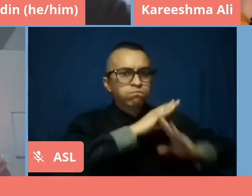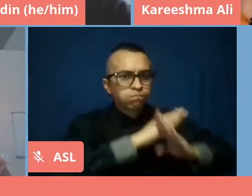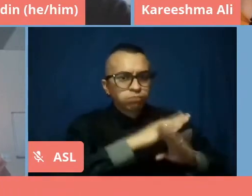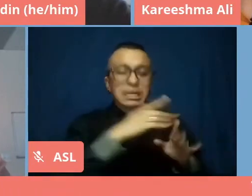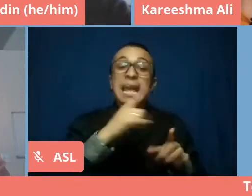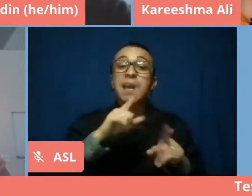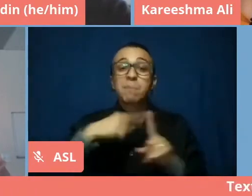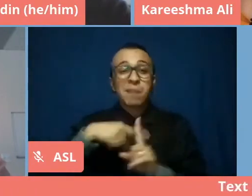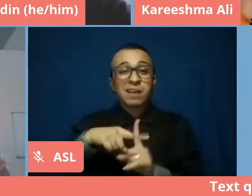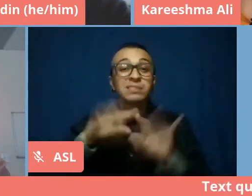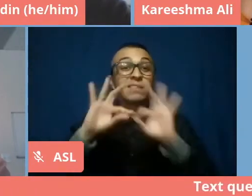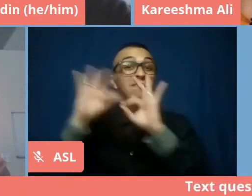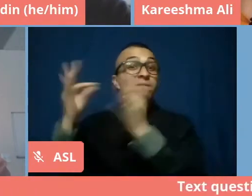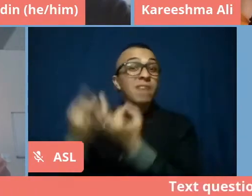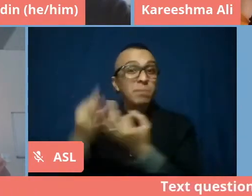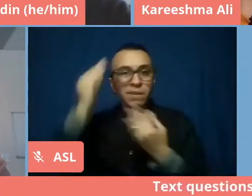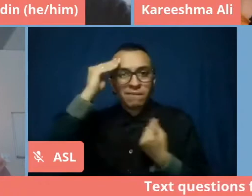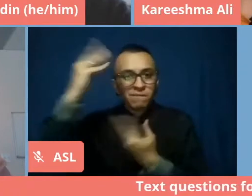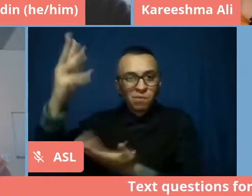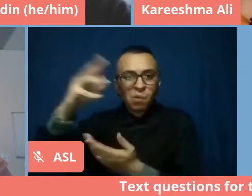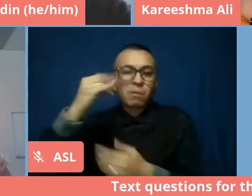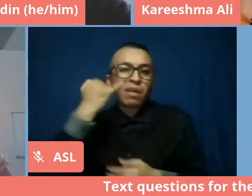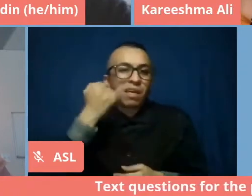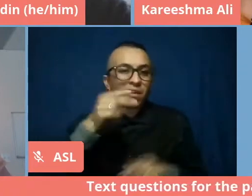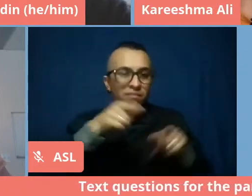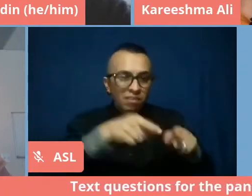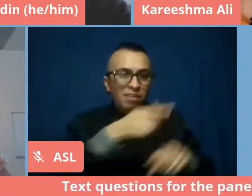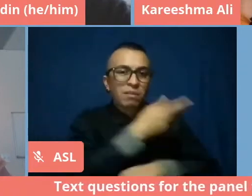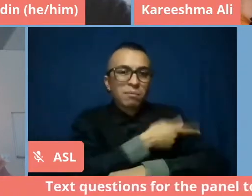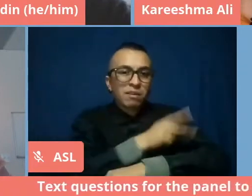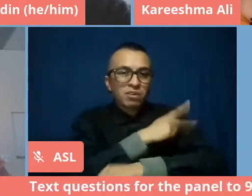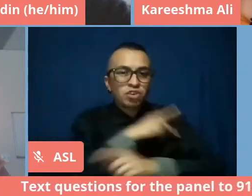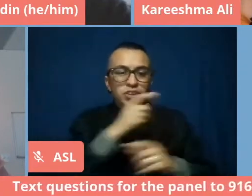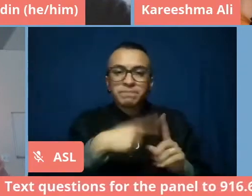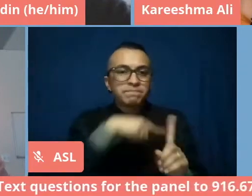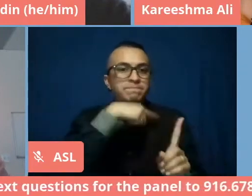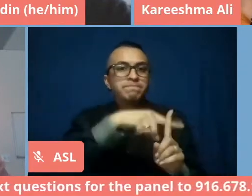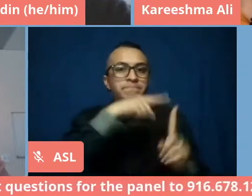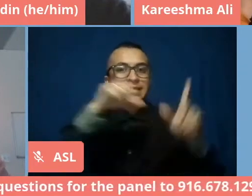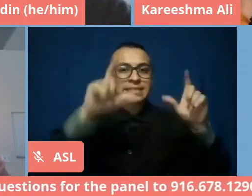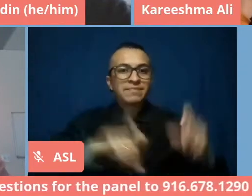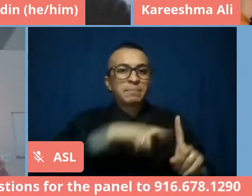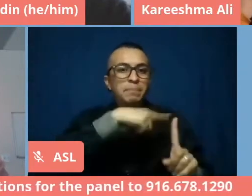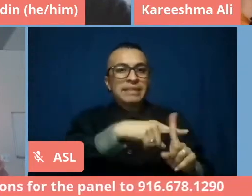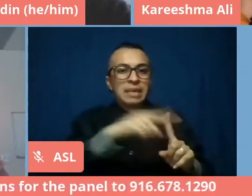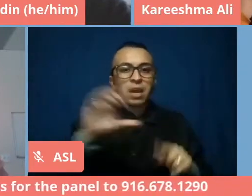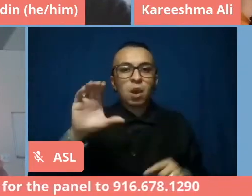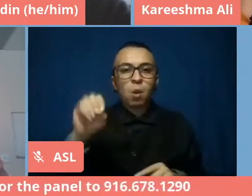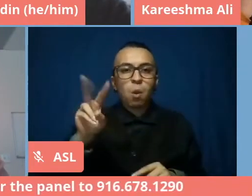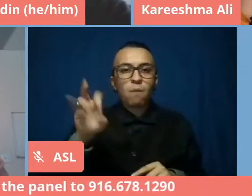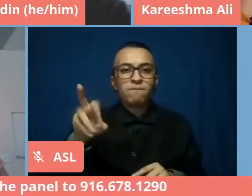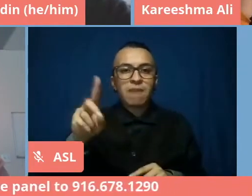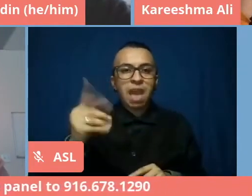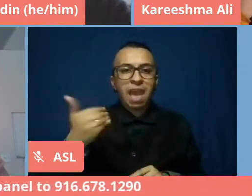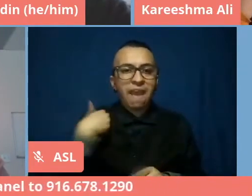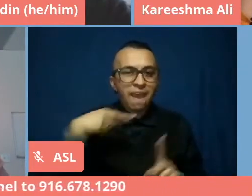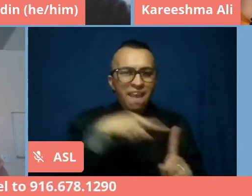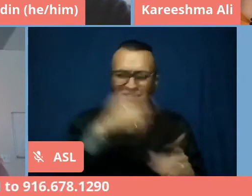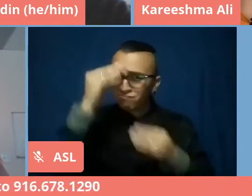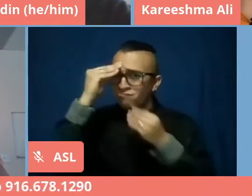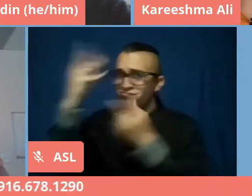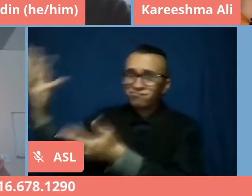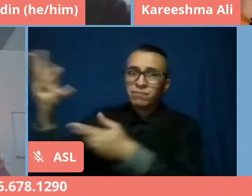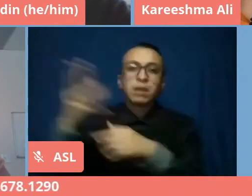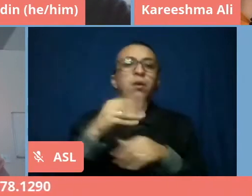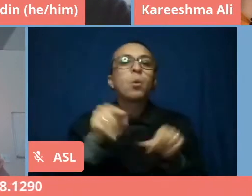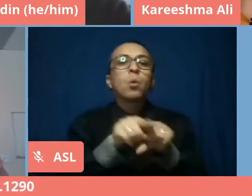is diagnosed with COVID, and making sure all those protections are in place, but also making sure